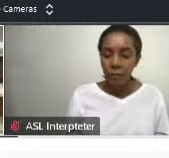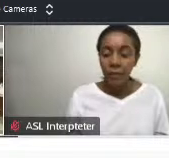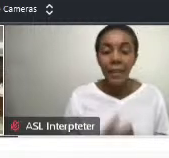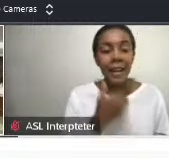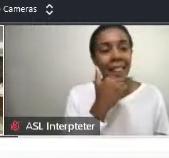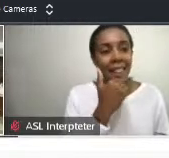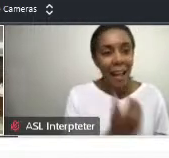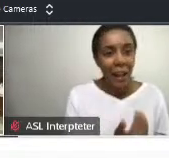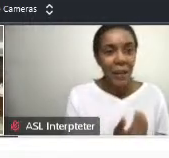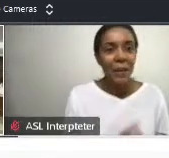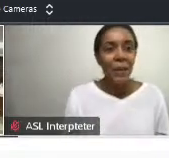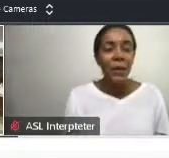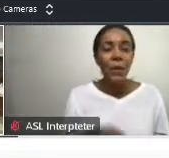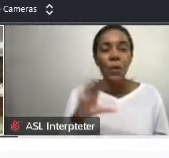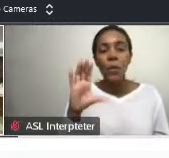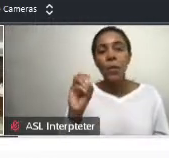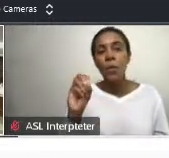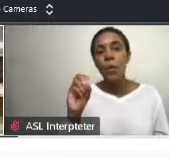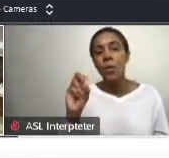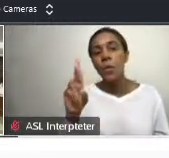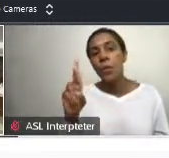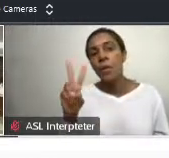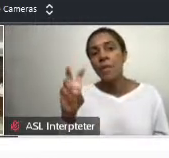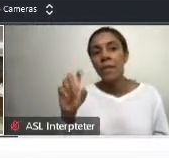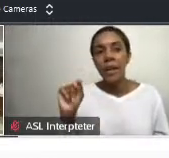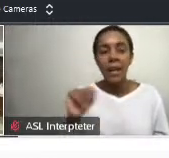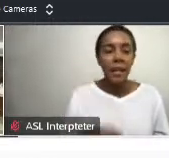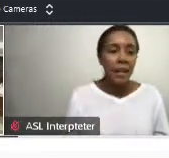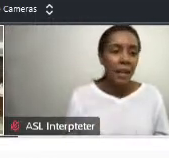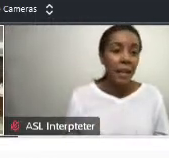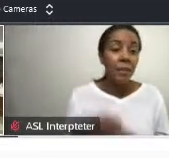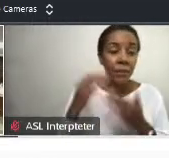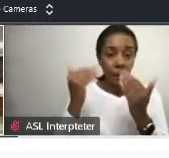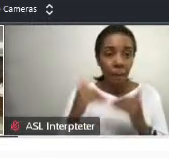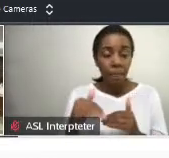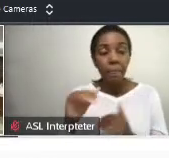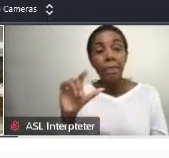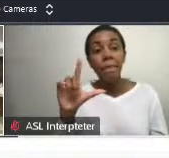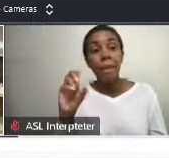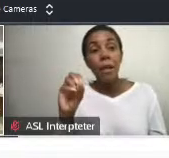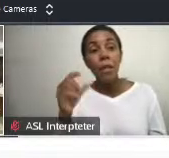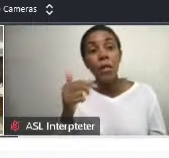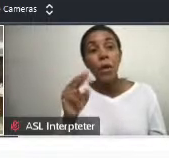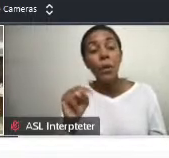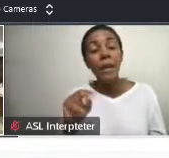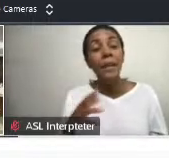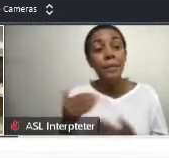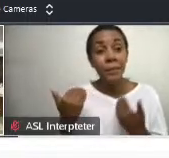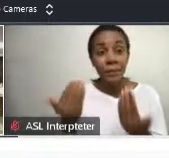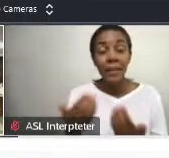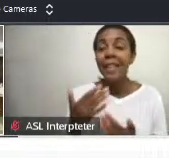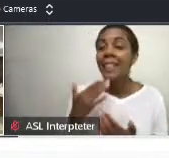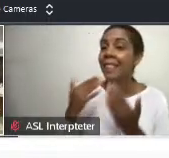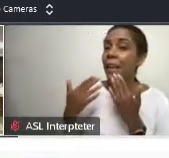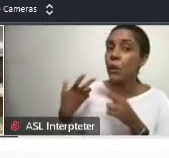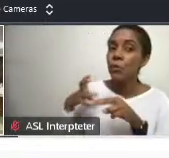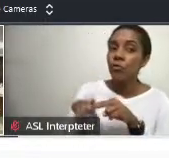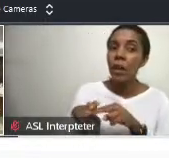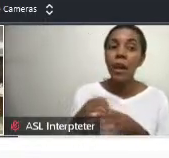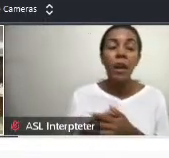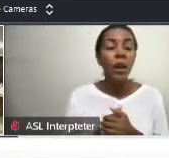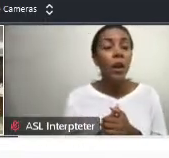Thank you, Councilman Corvette. And with that, Councilwoman Logan. Thank you, Chair. Will